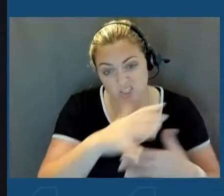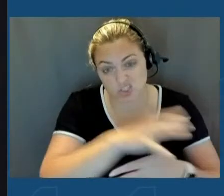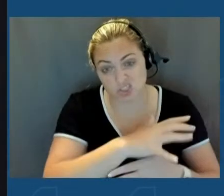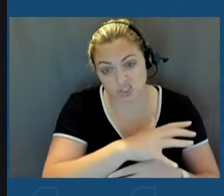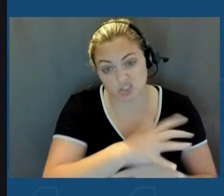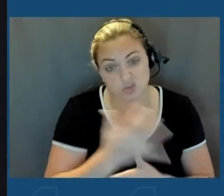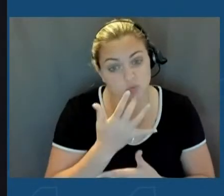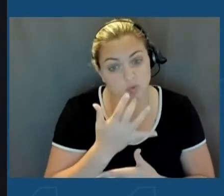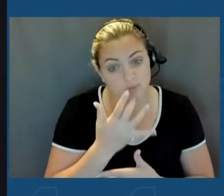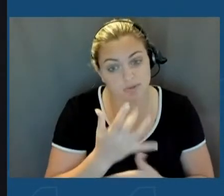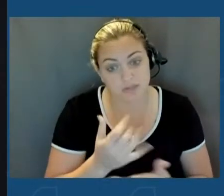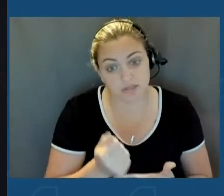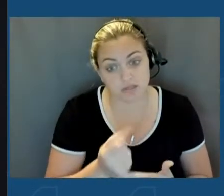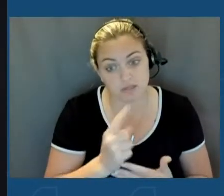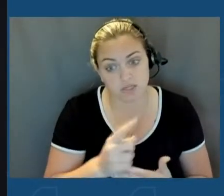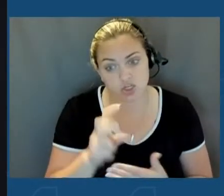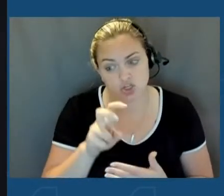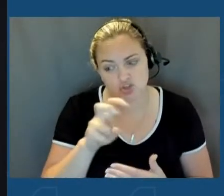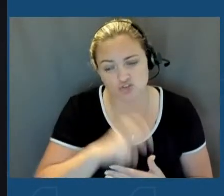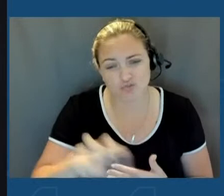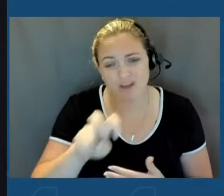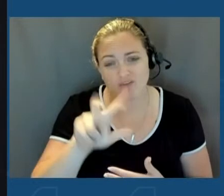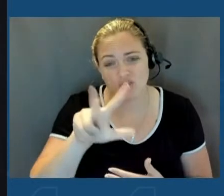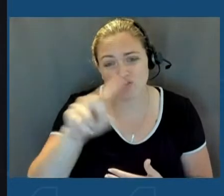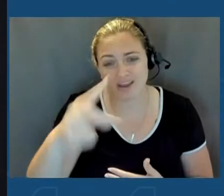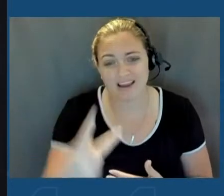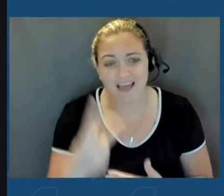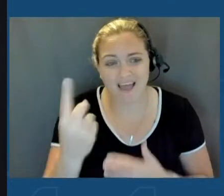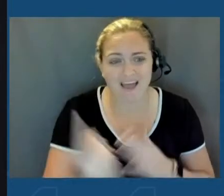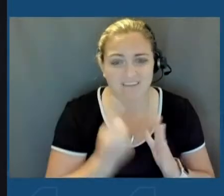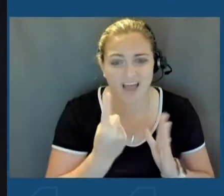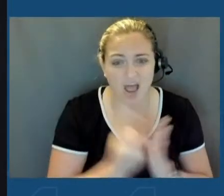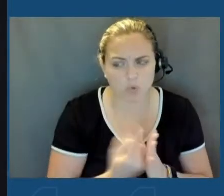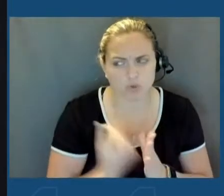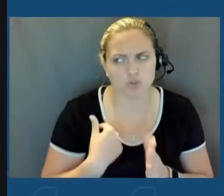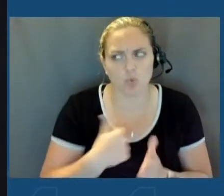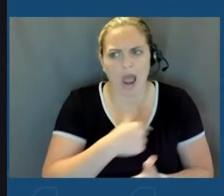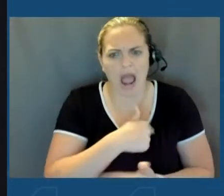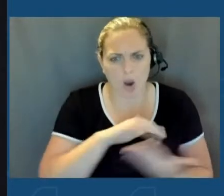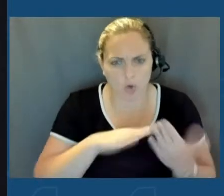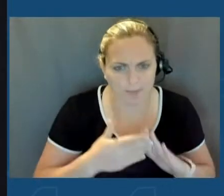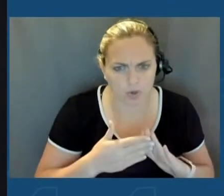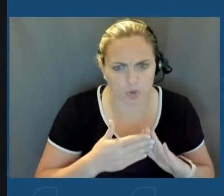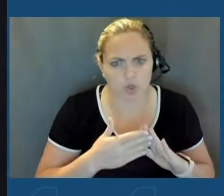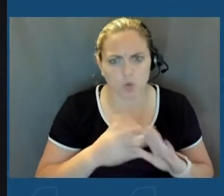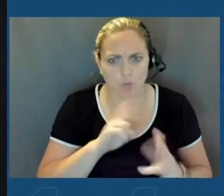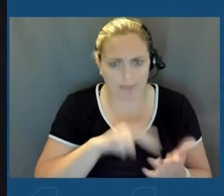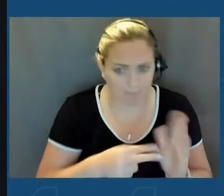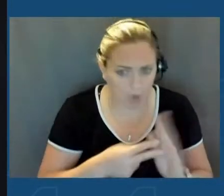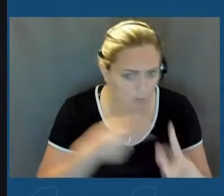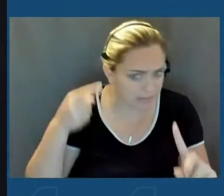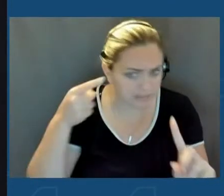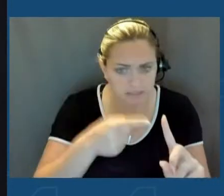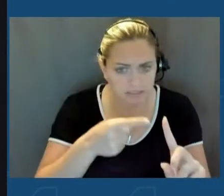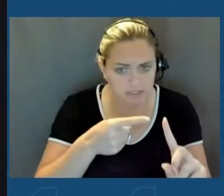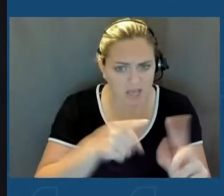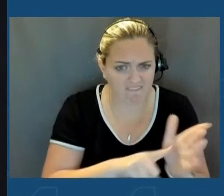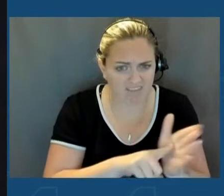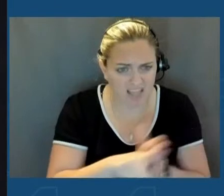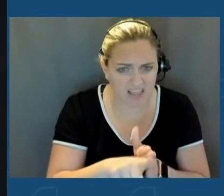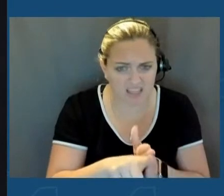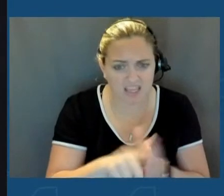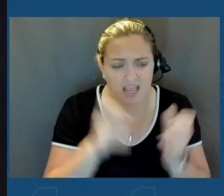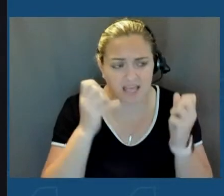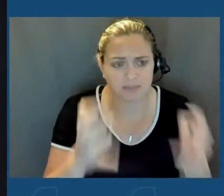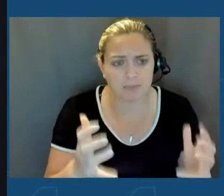traveled 3.5 hours to our community with the stated purpose of killing as